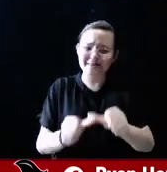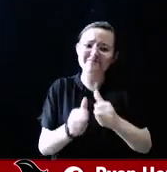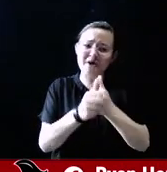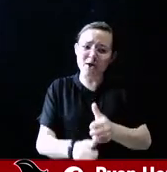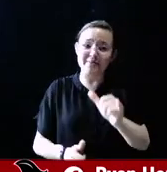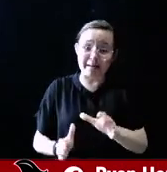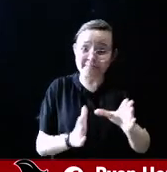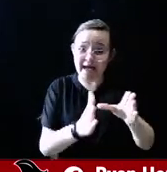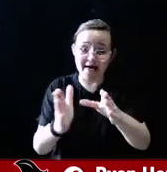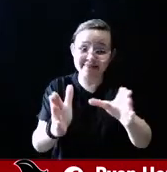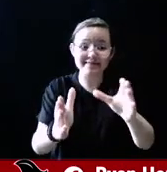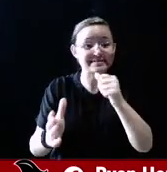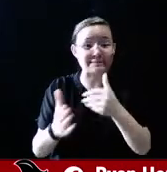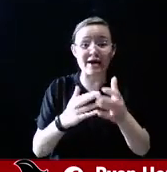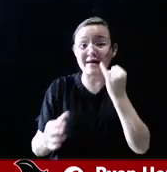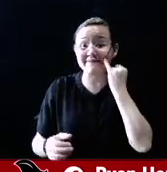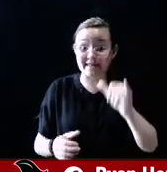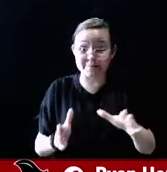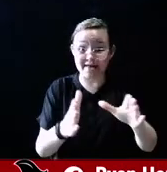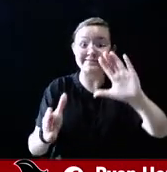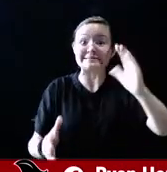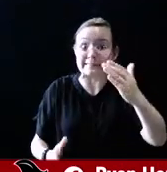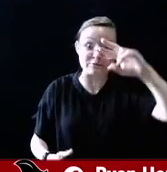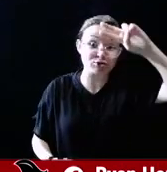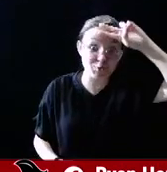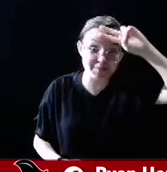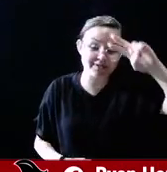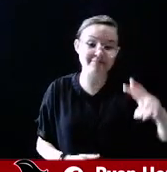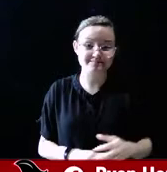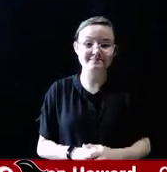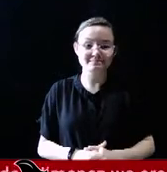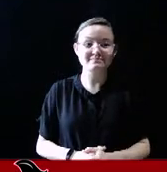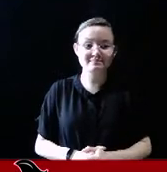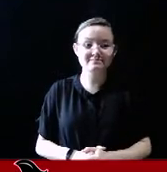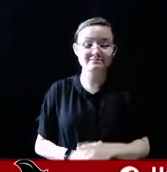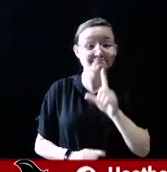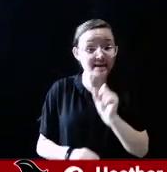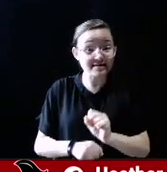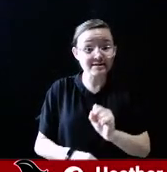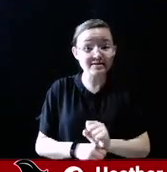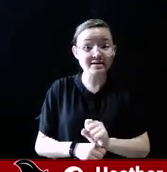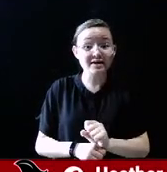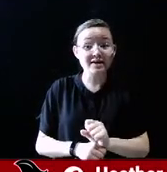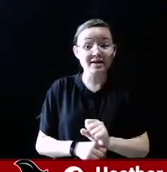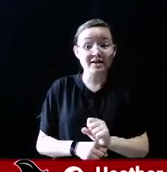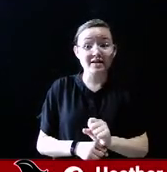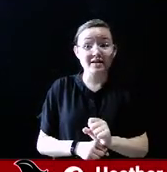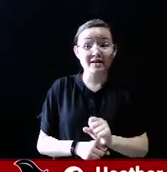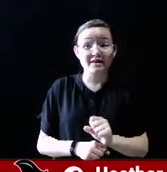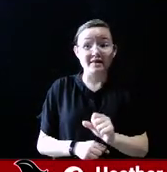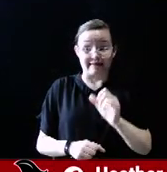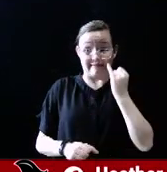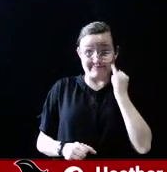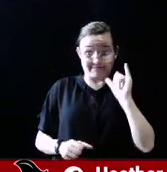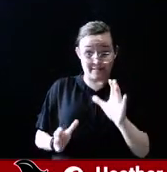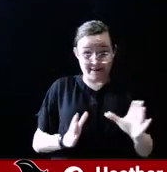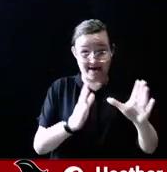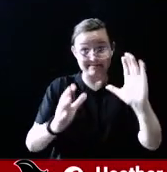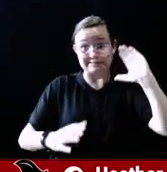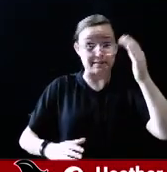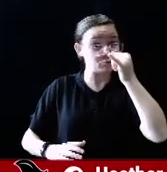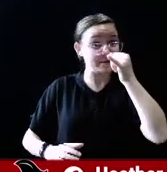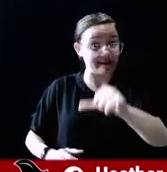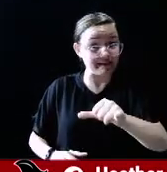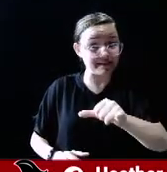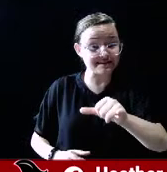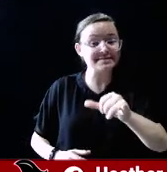path, regardless of how stupid that you think it sounds to say out loud. In fact, the more ridiculous the trajectory of your life